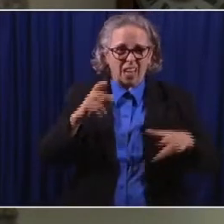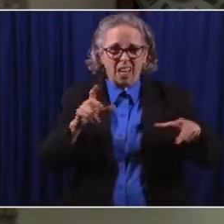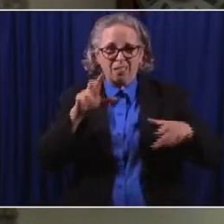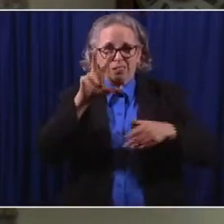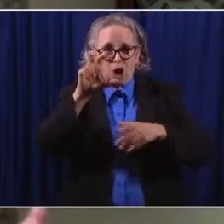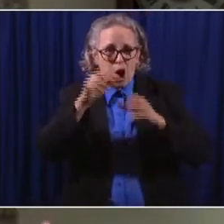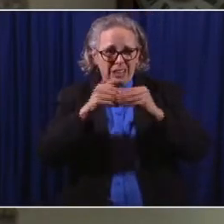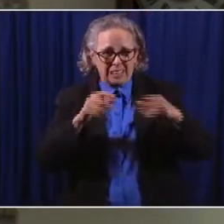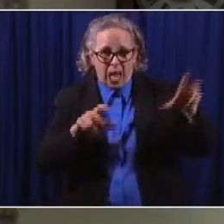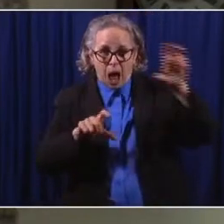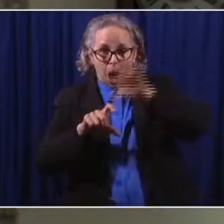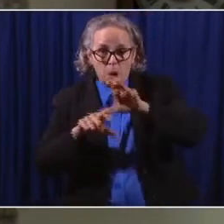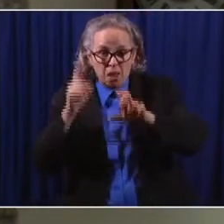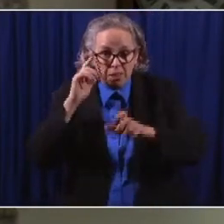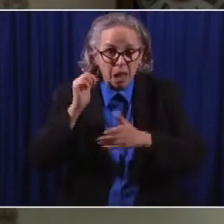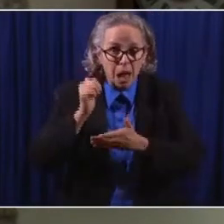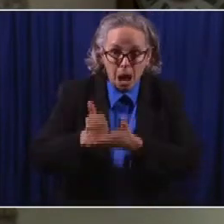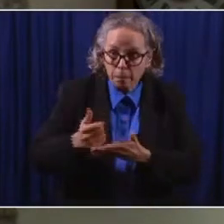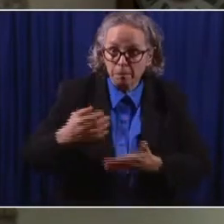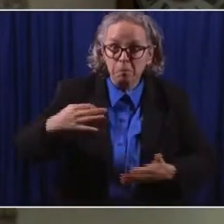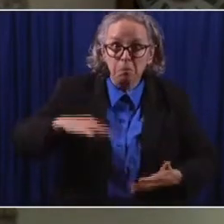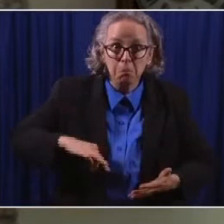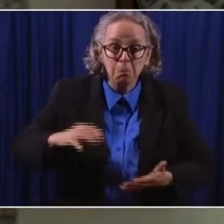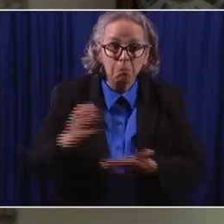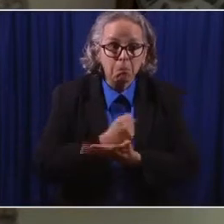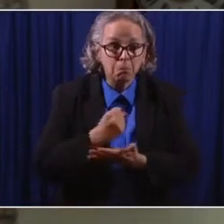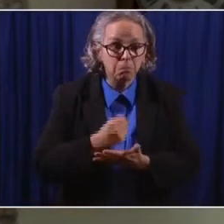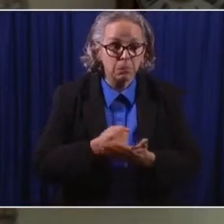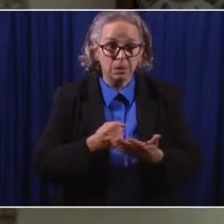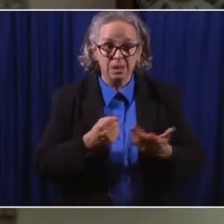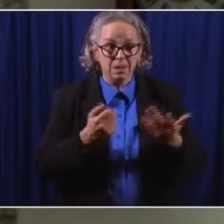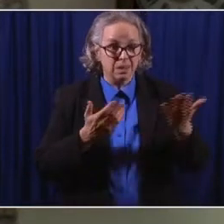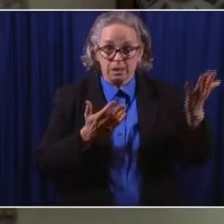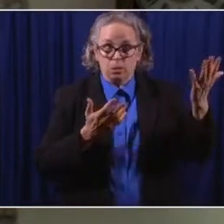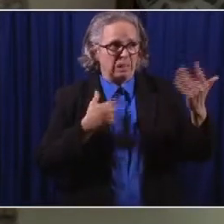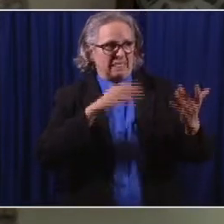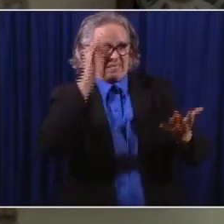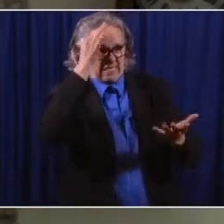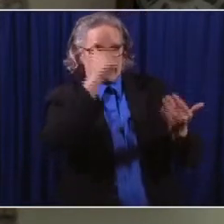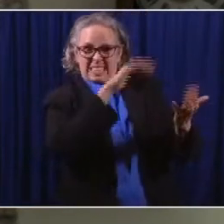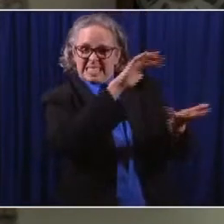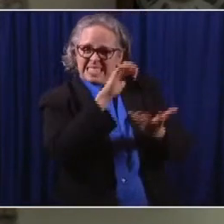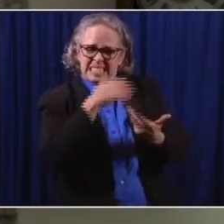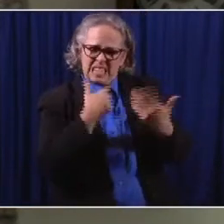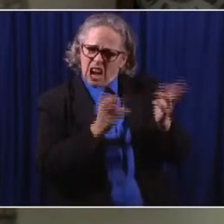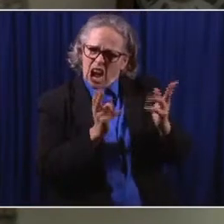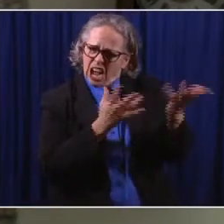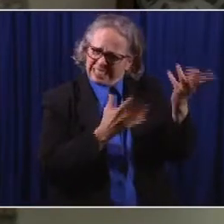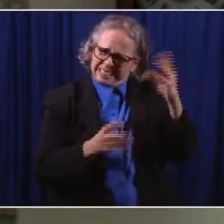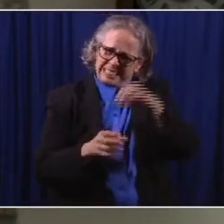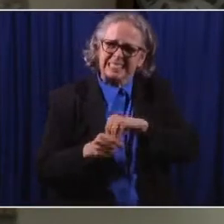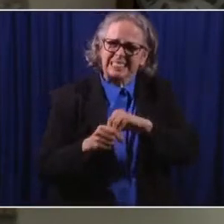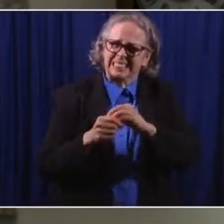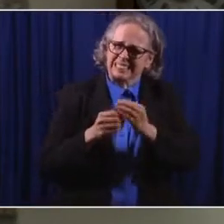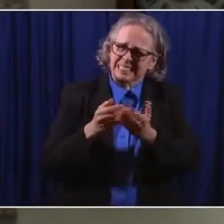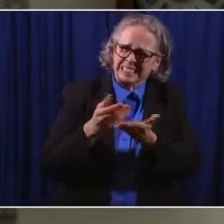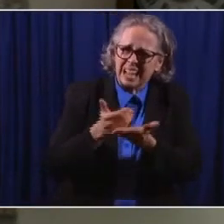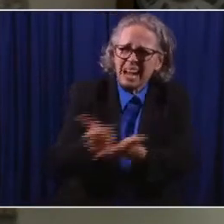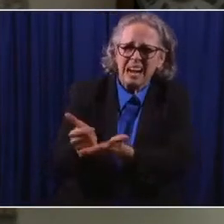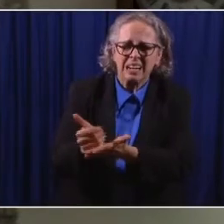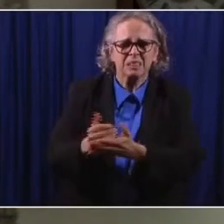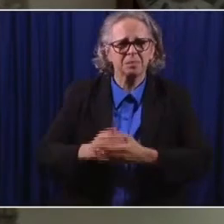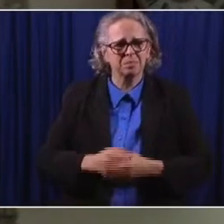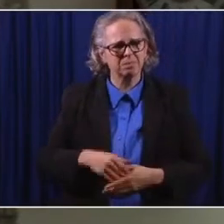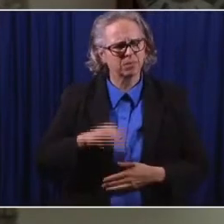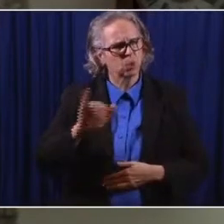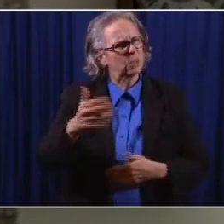everyone, but we want to get that out just as quickly as we can. So we're going to continue